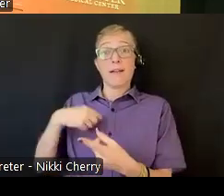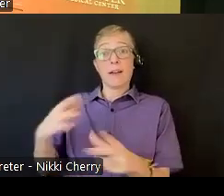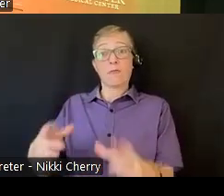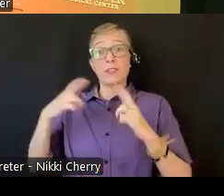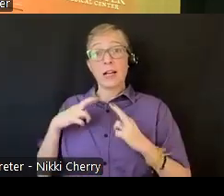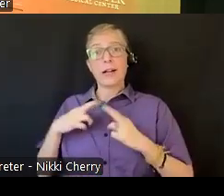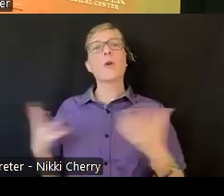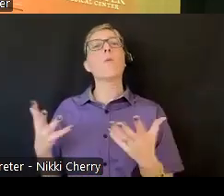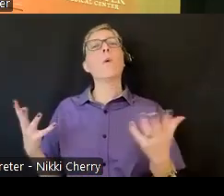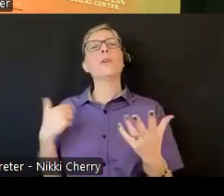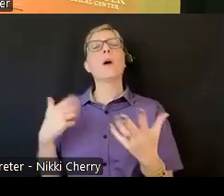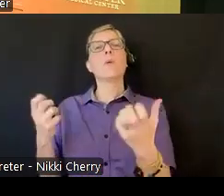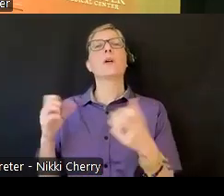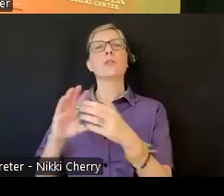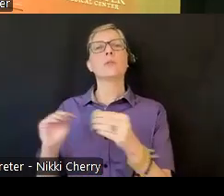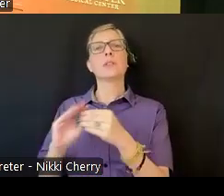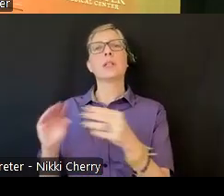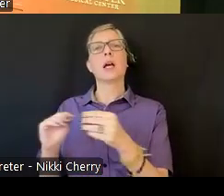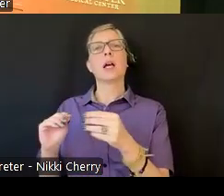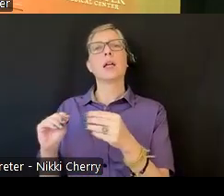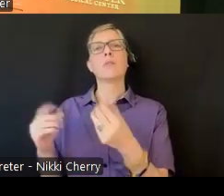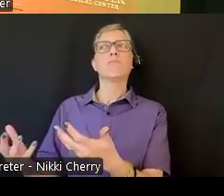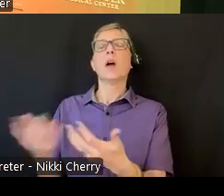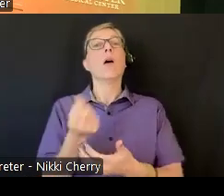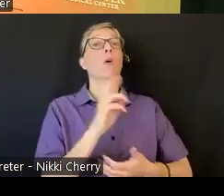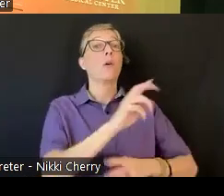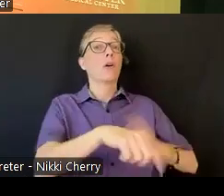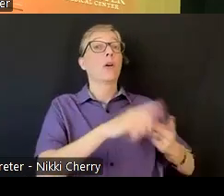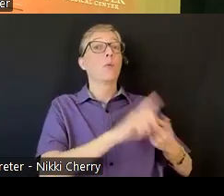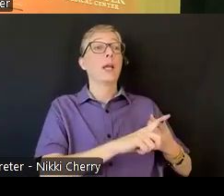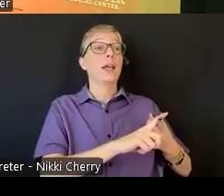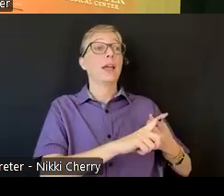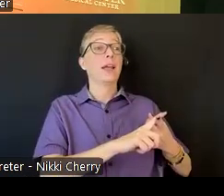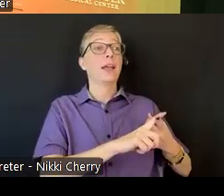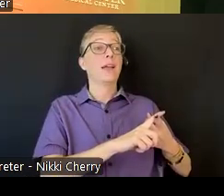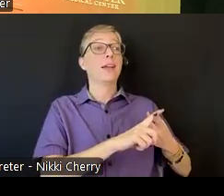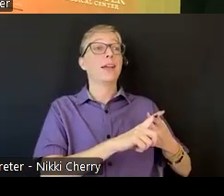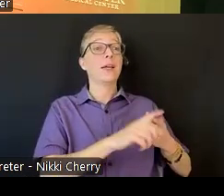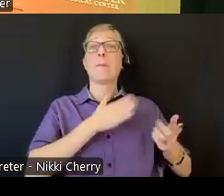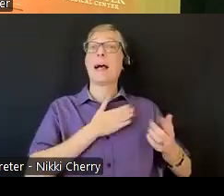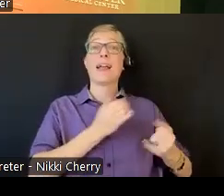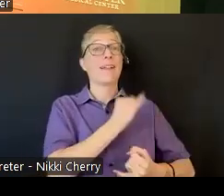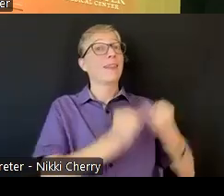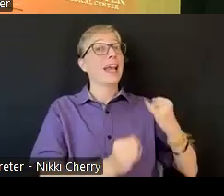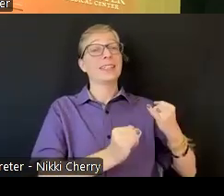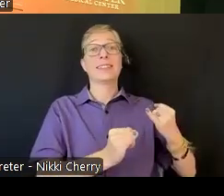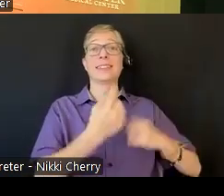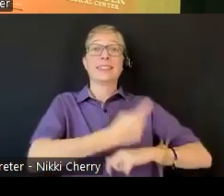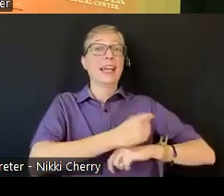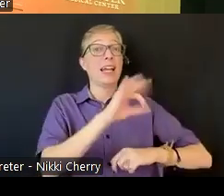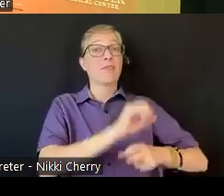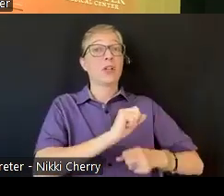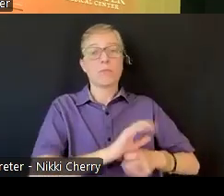what would I like to say to my colleagues when it's my last day of the job. Not that it's anytime